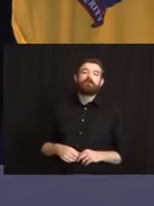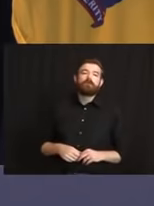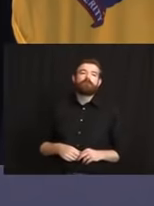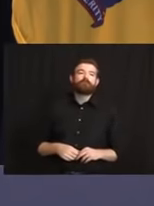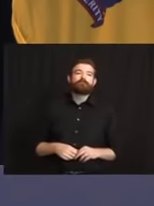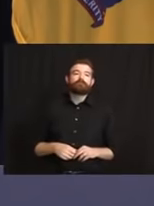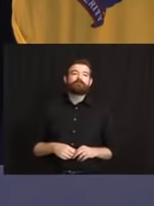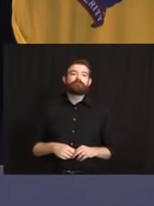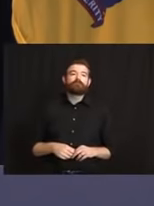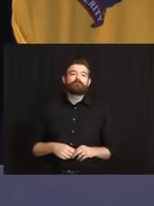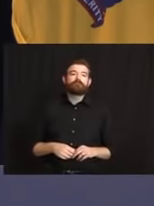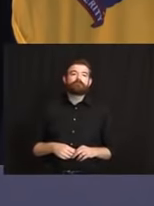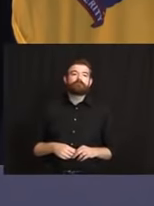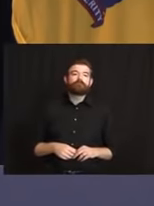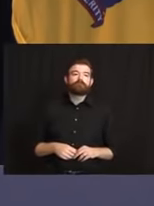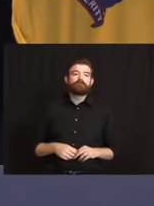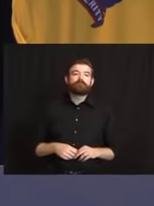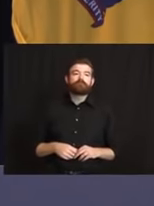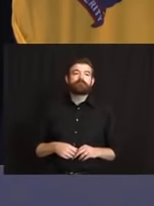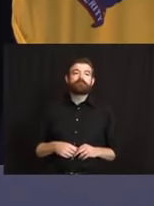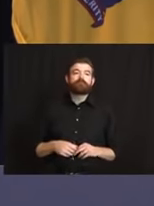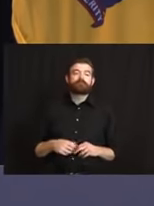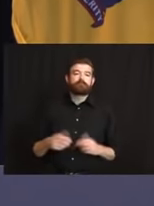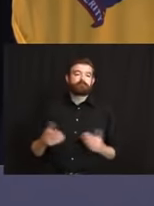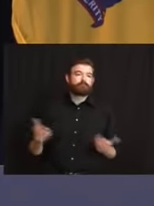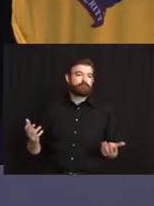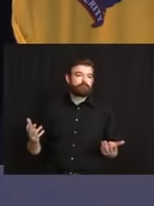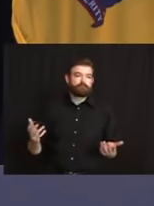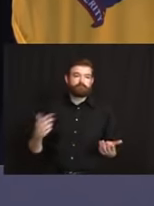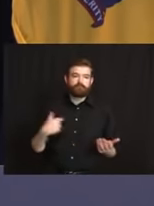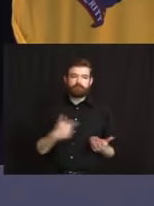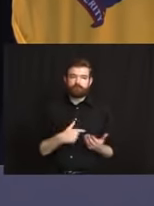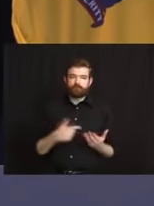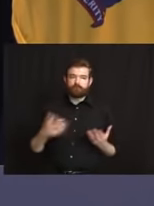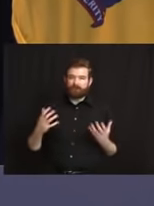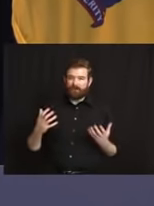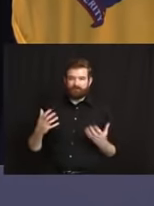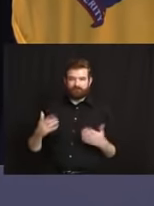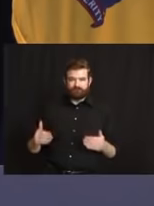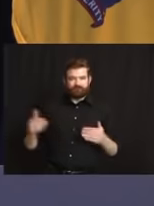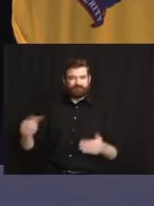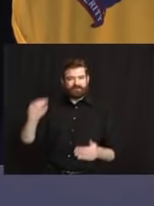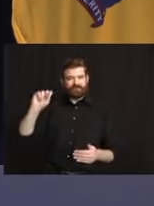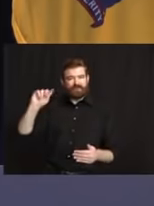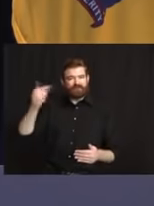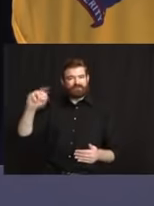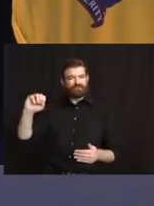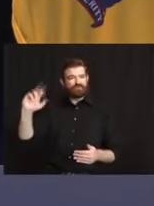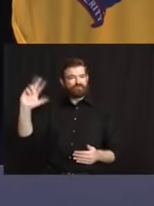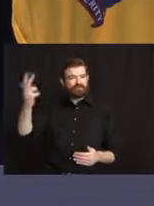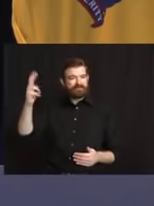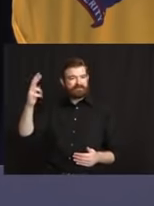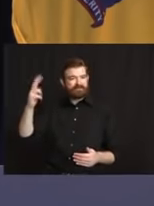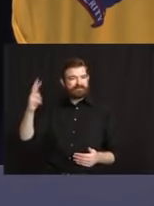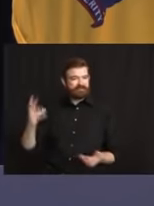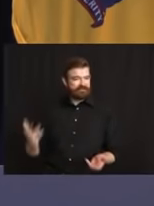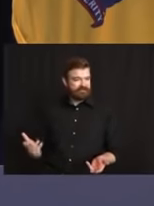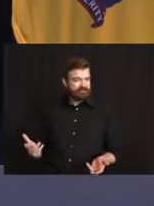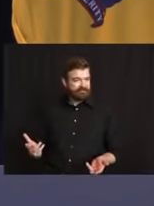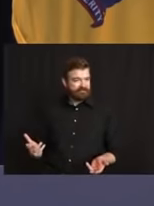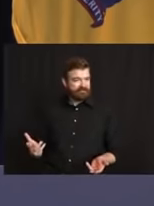Listen, we want to get back on our feet. We want to get to stage 3, but we got to do this in a way, I guess a phrase